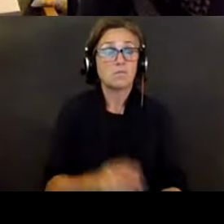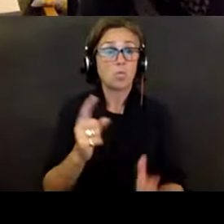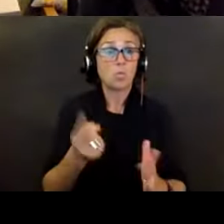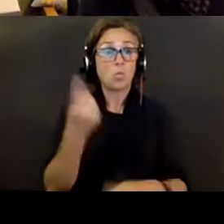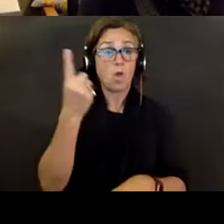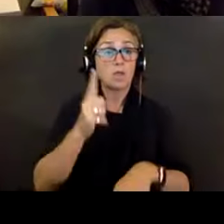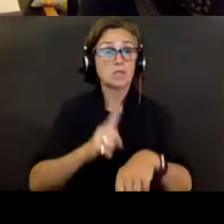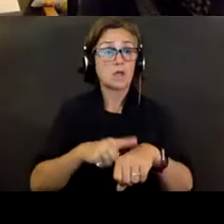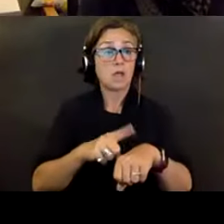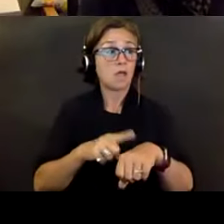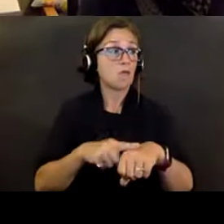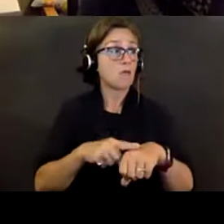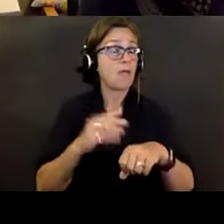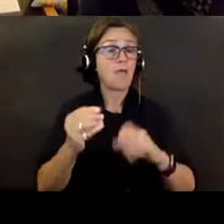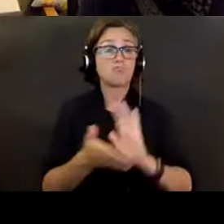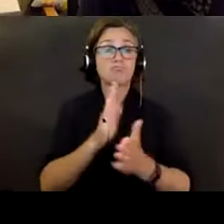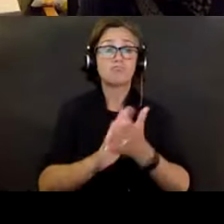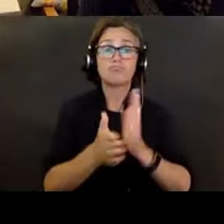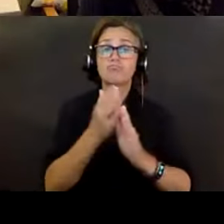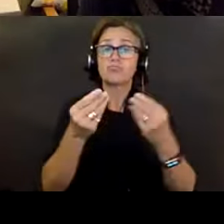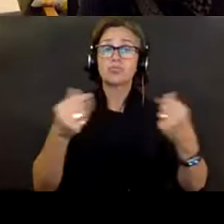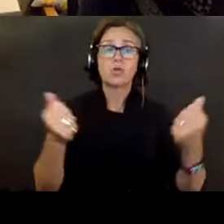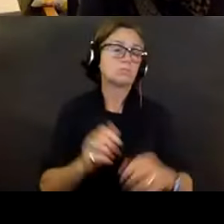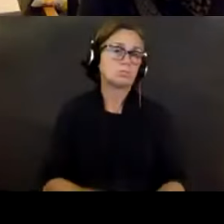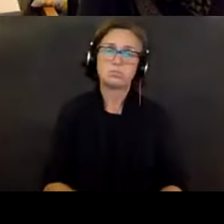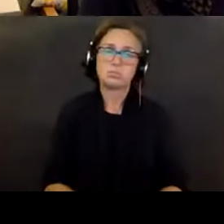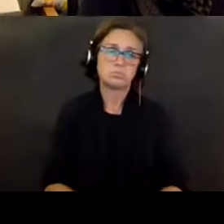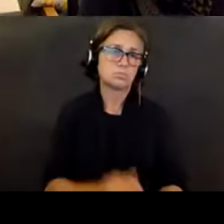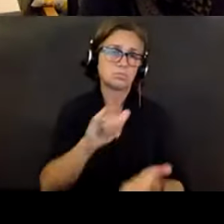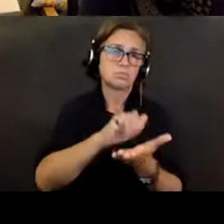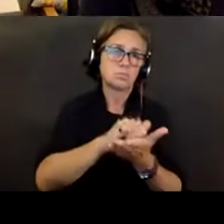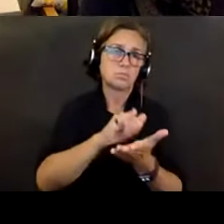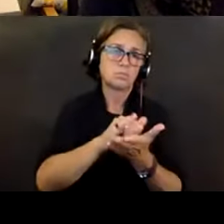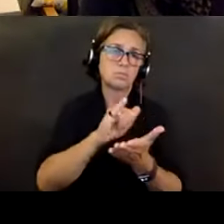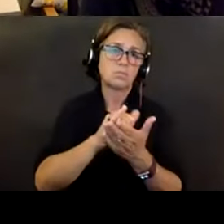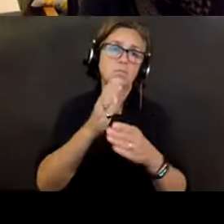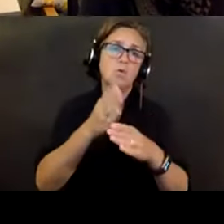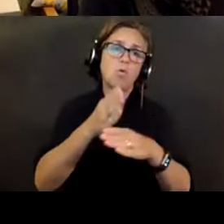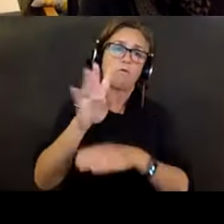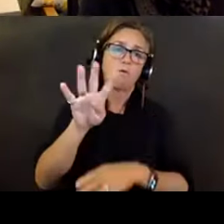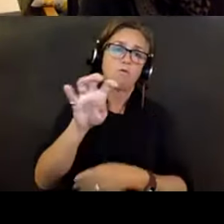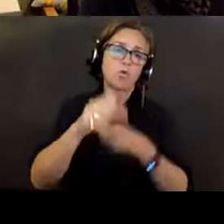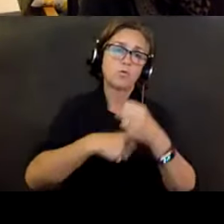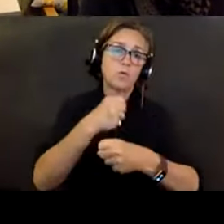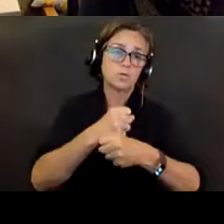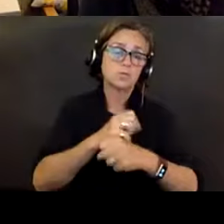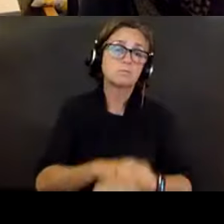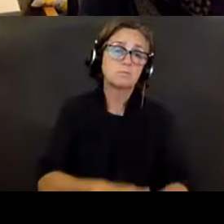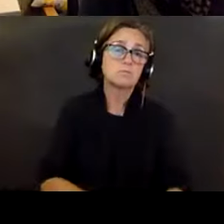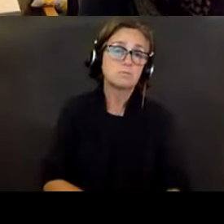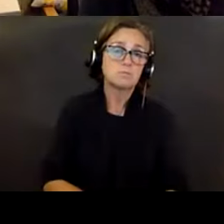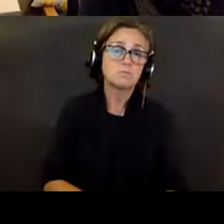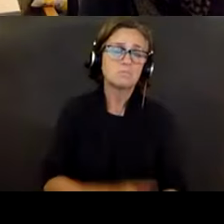it. But 400 years plus, and as one of my colleagues, Dr. Maria Trent, pointed out,